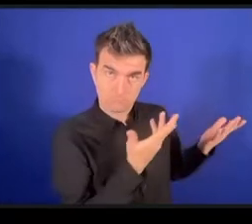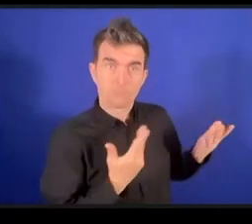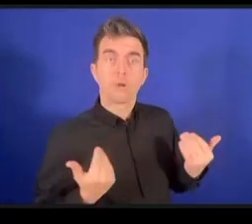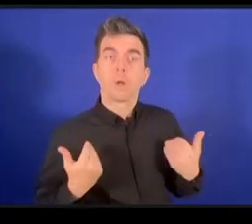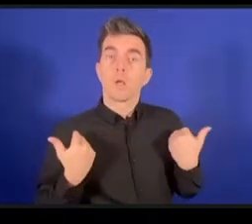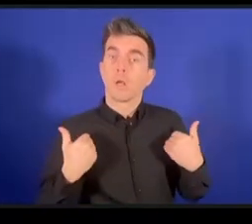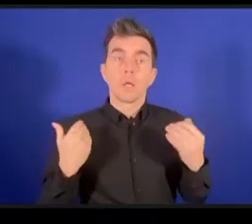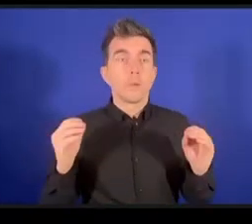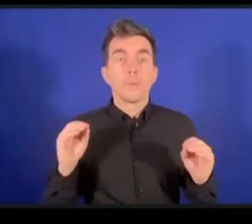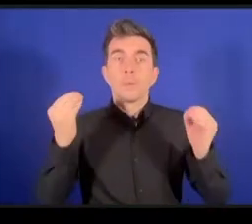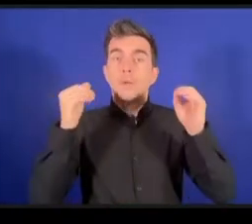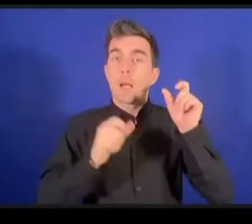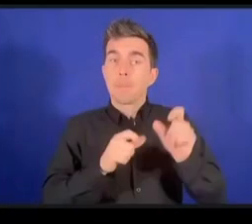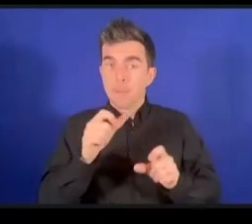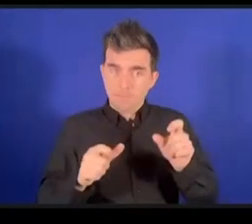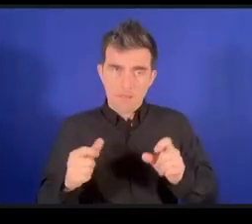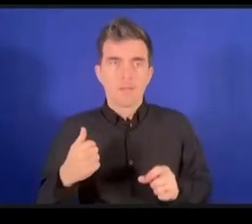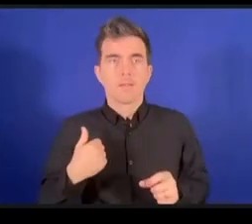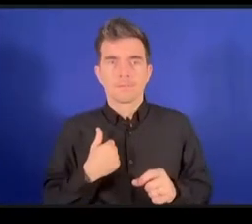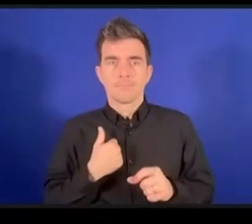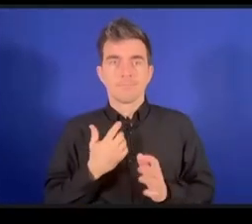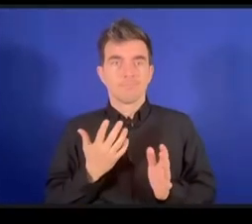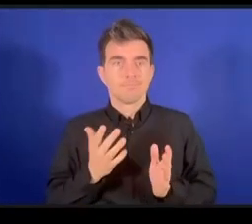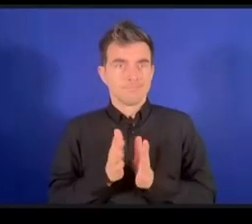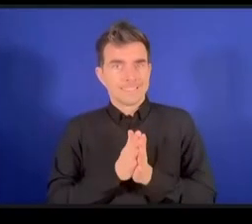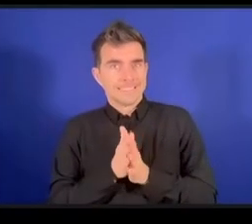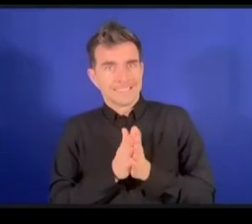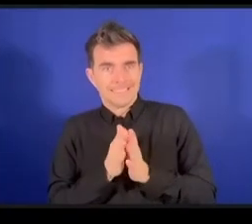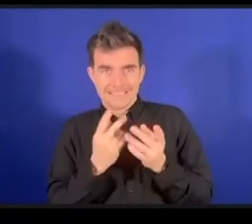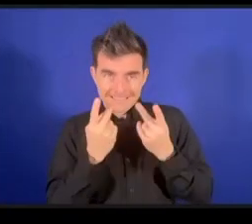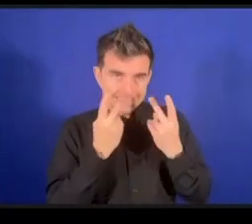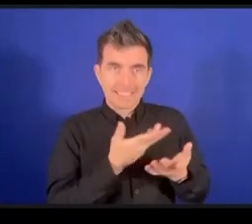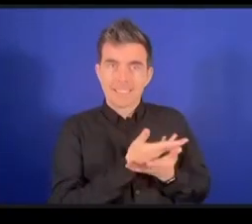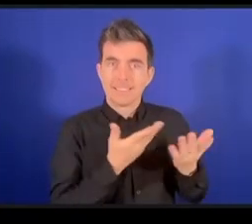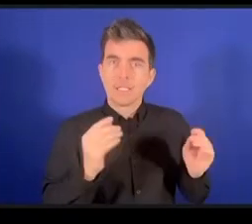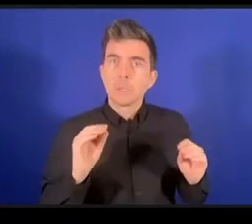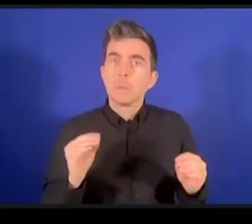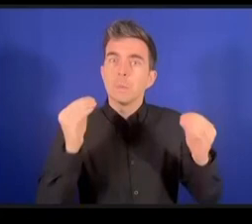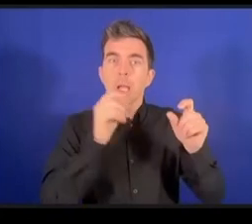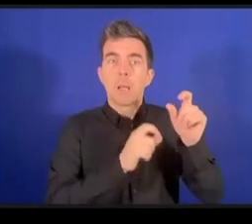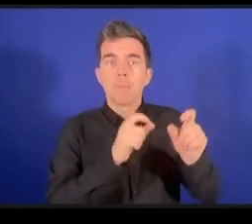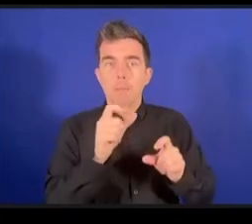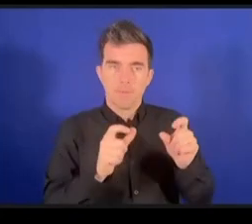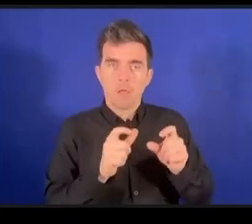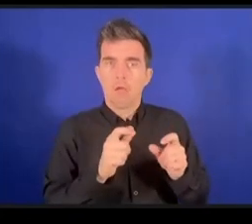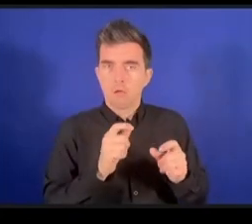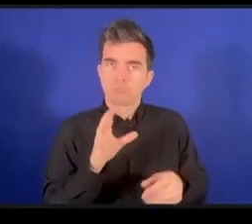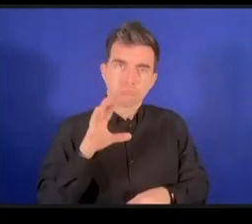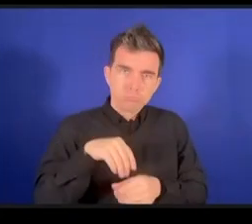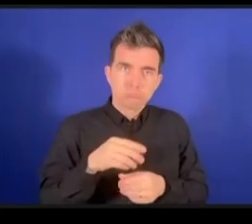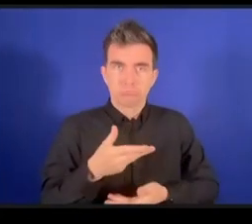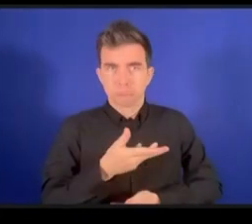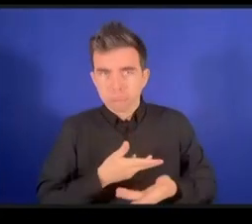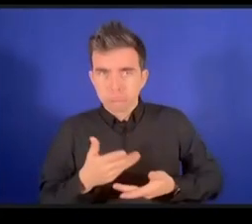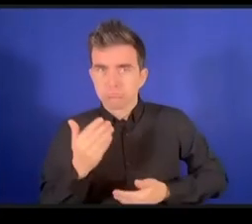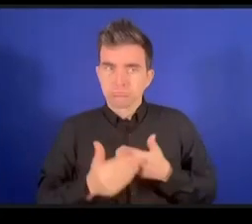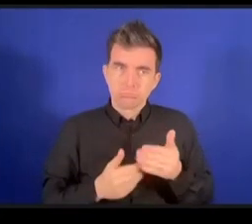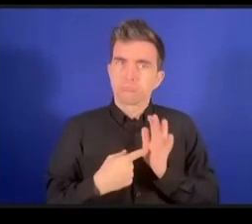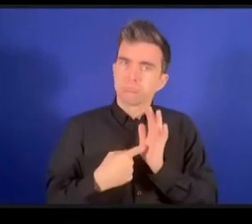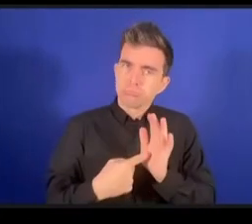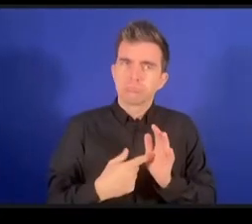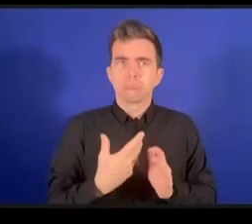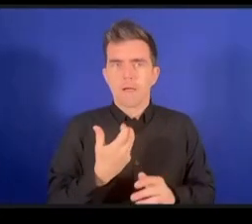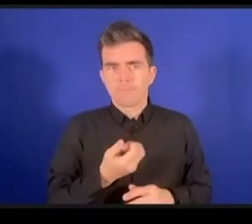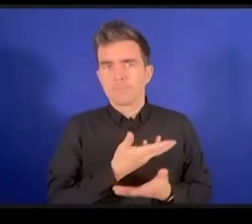I represent the Dynamic Coalition on Children's Rights in the Digital Environment, and as my colleague Jutta has referred to, we're a